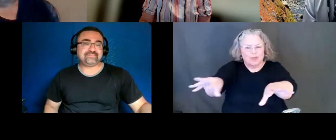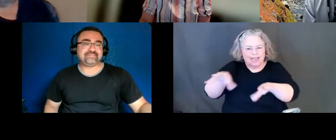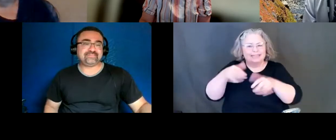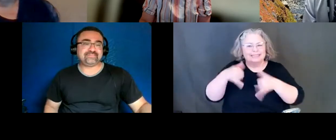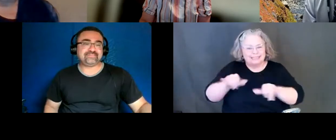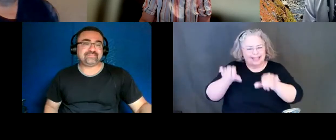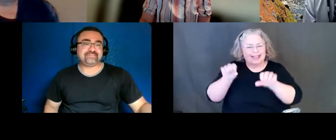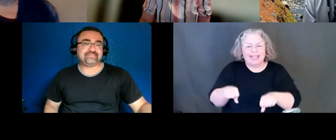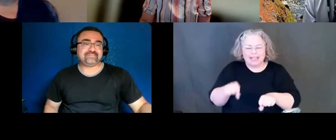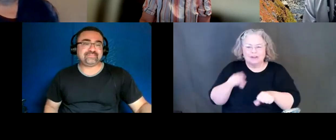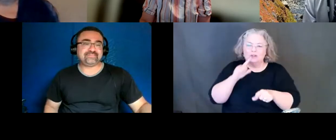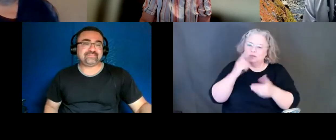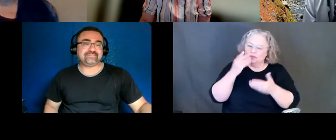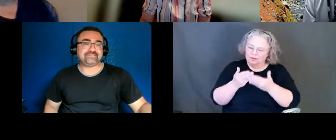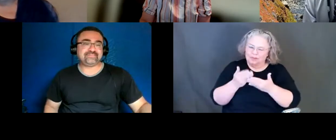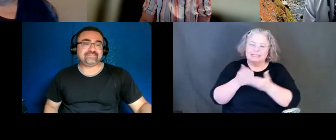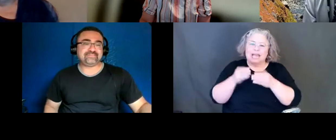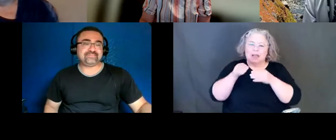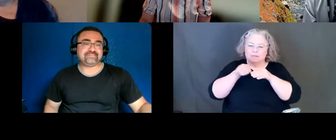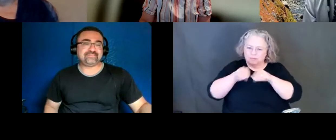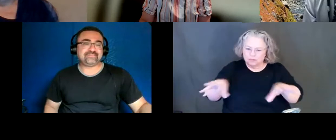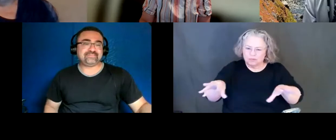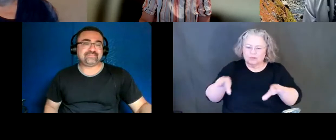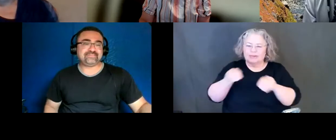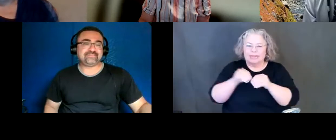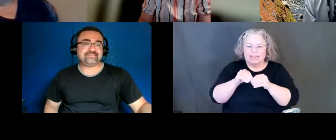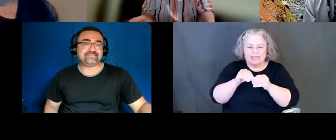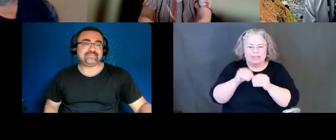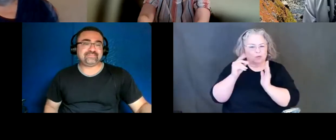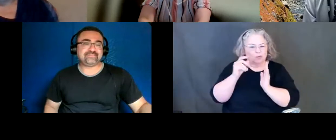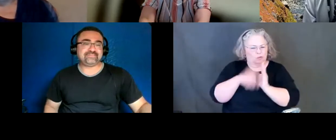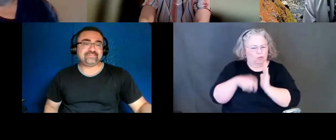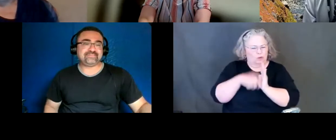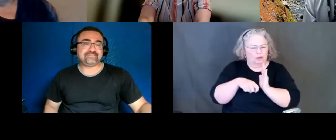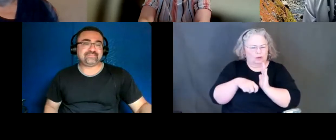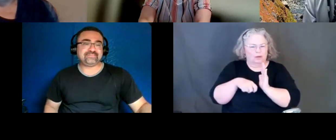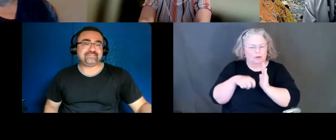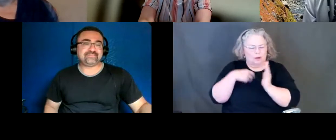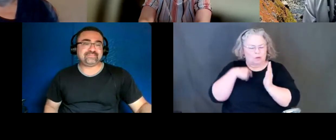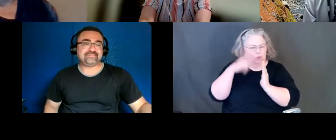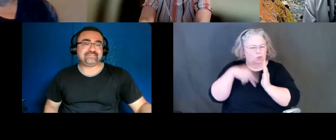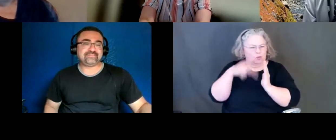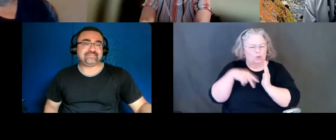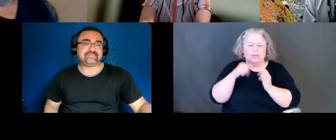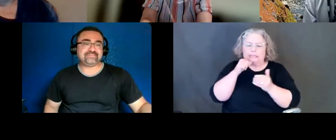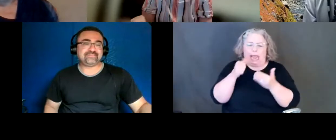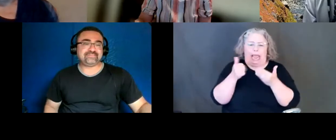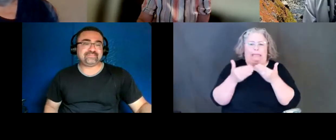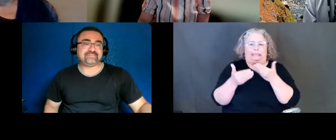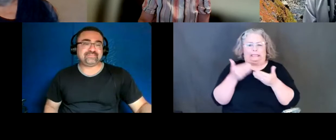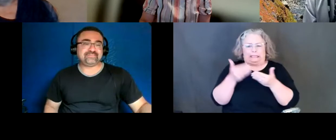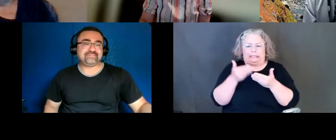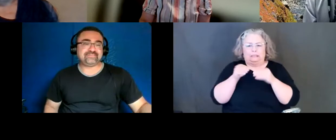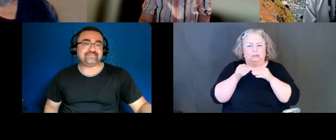there's been some evidence of transmission already in the literature. I don't think it's as easily transmitted. And